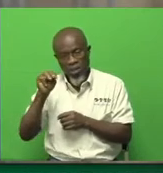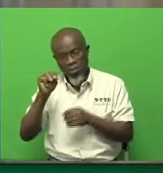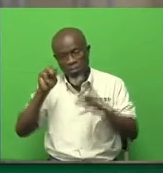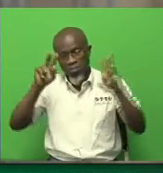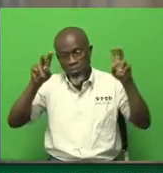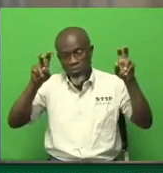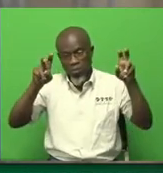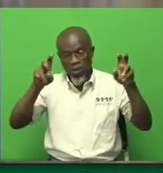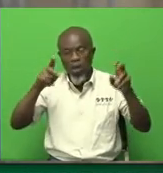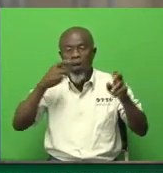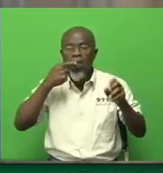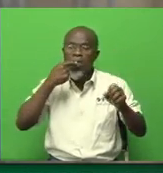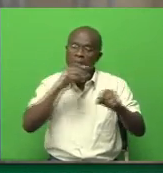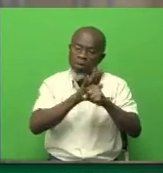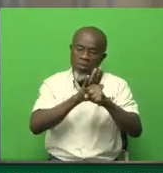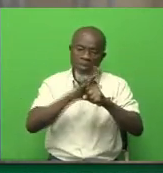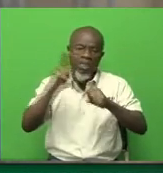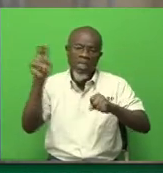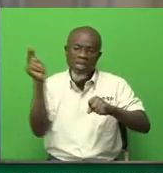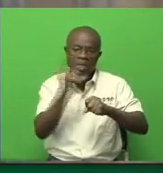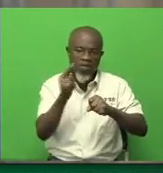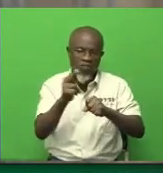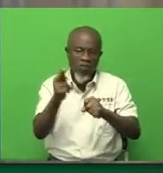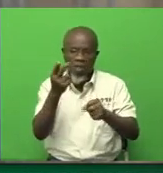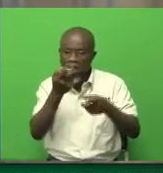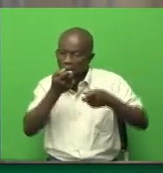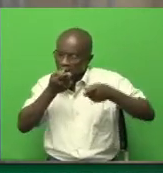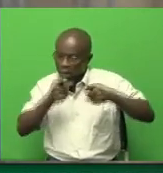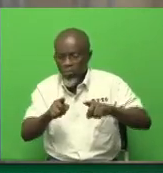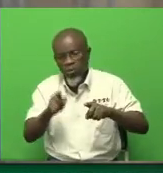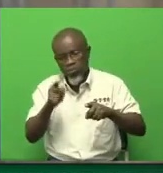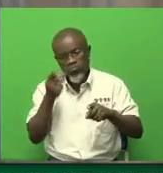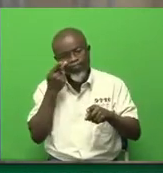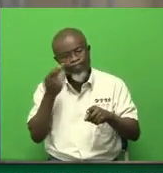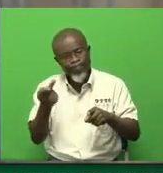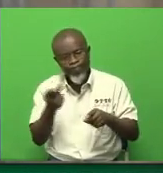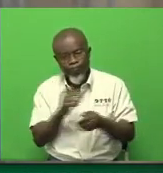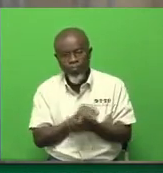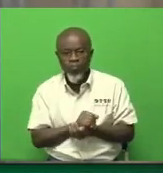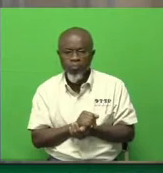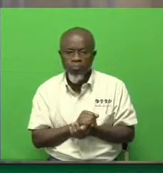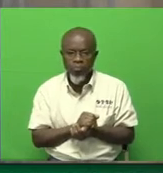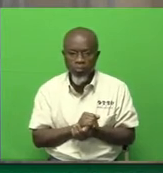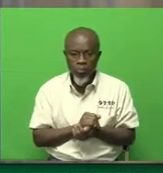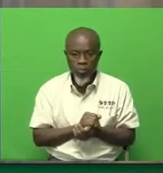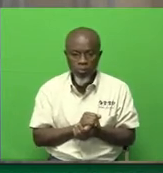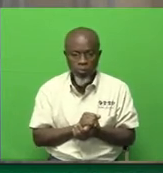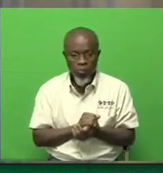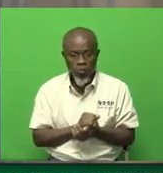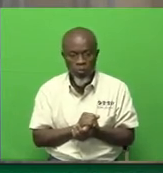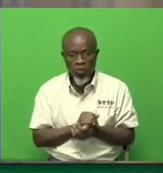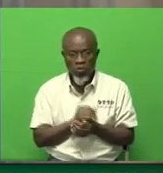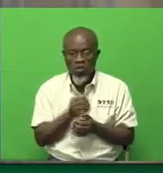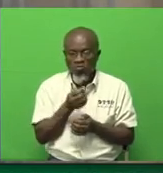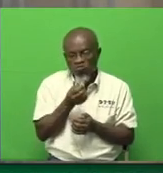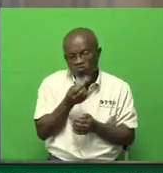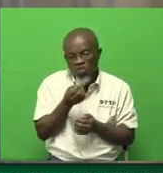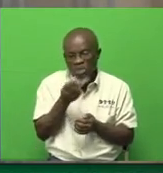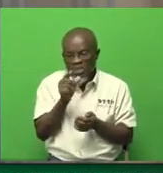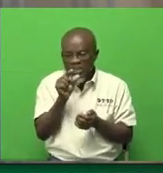presently there's a worsening in seat up program with a lack of essential medicines